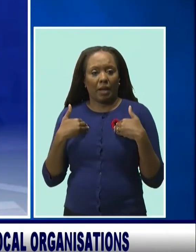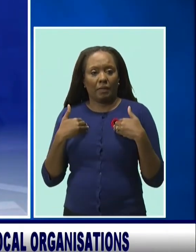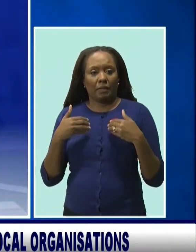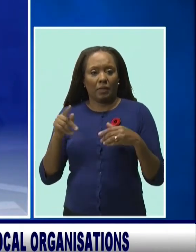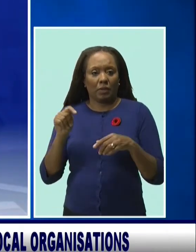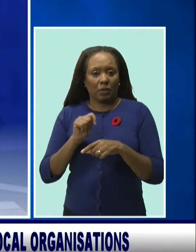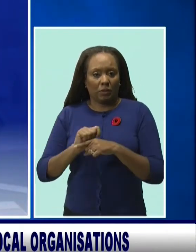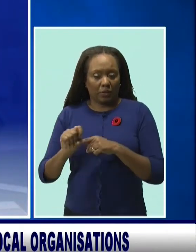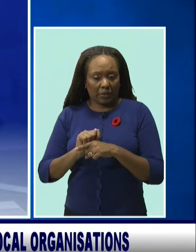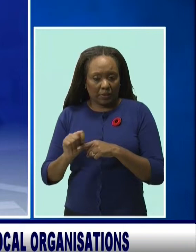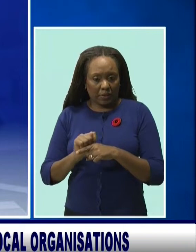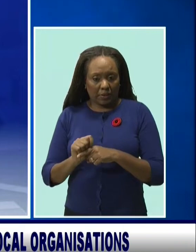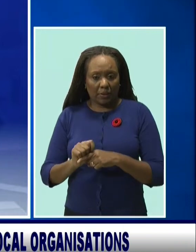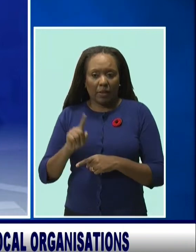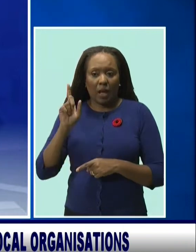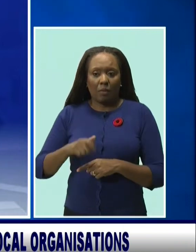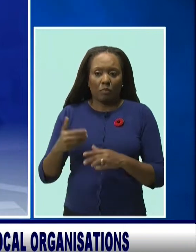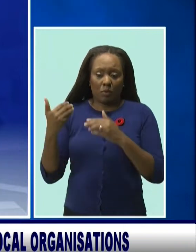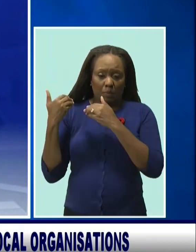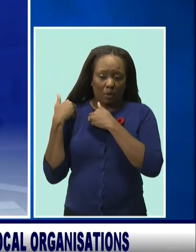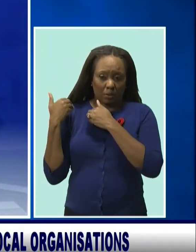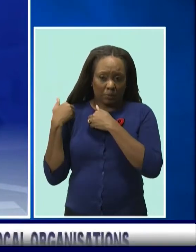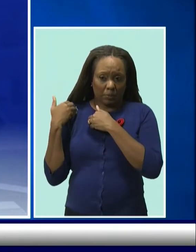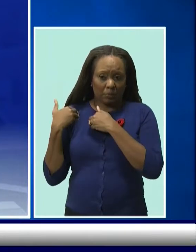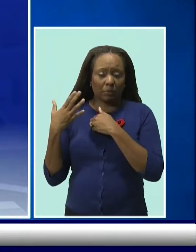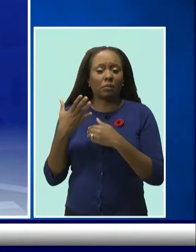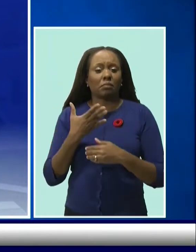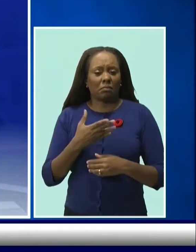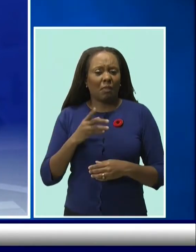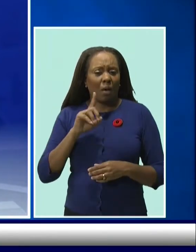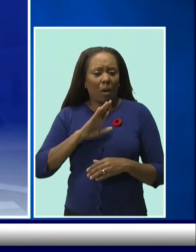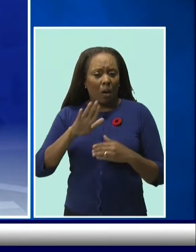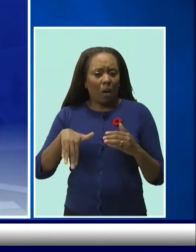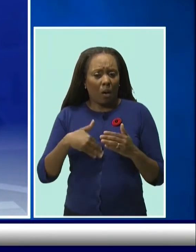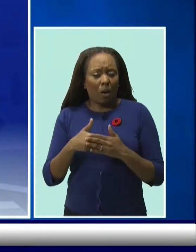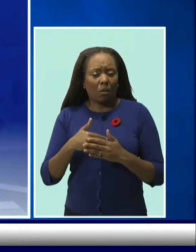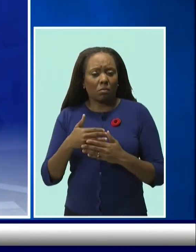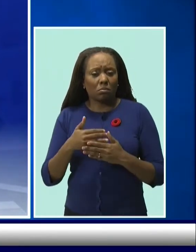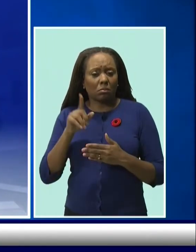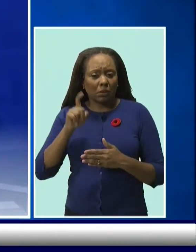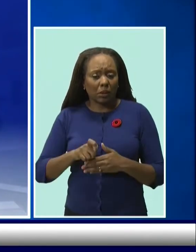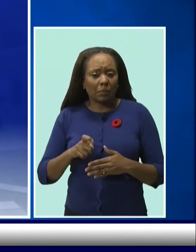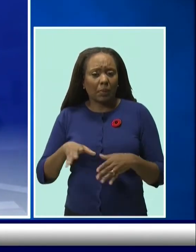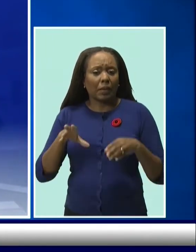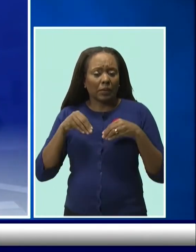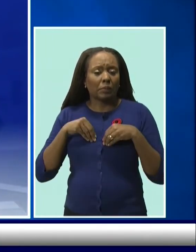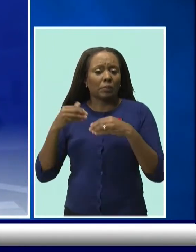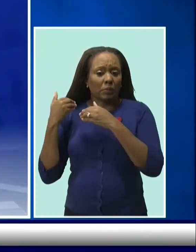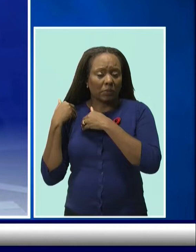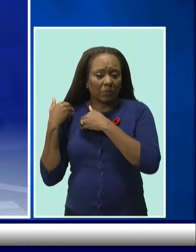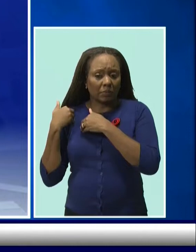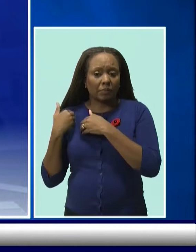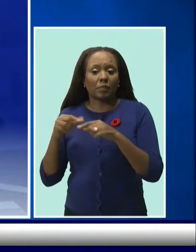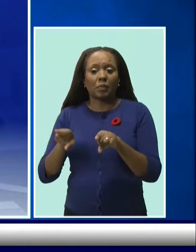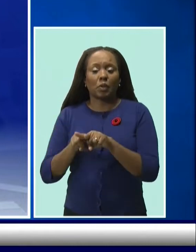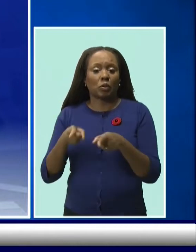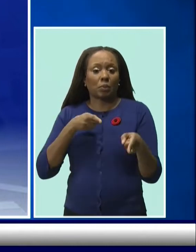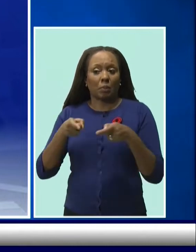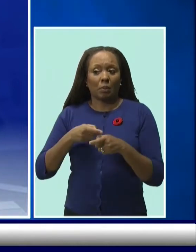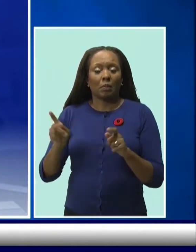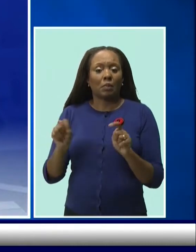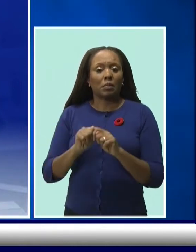are responsible for what they do and are held accountable for their roles as directors. Similarly, the management team that reports